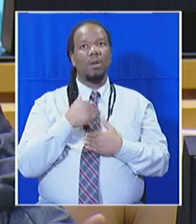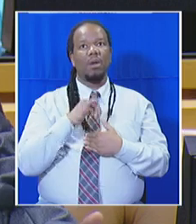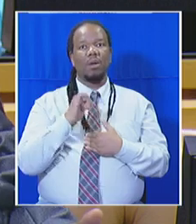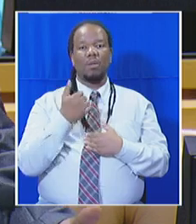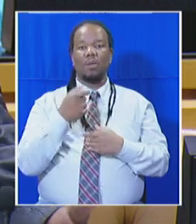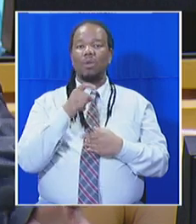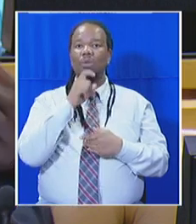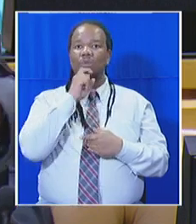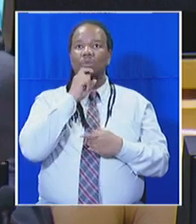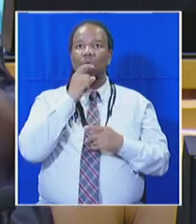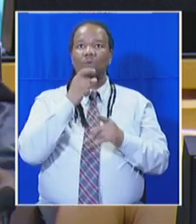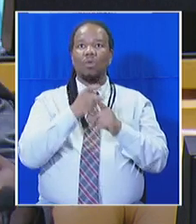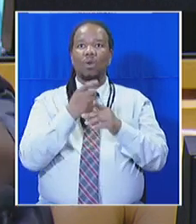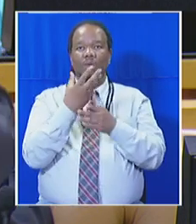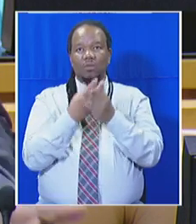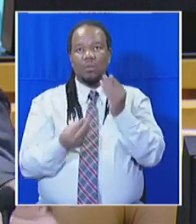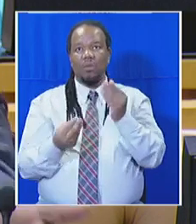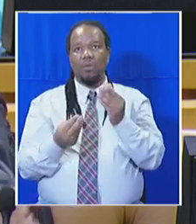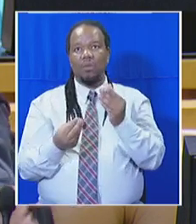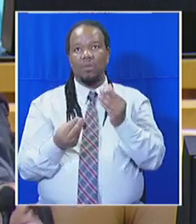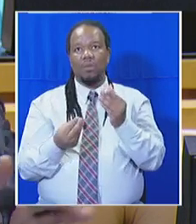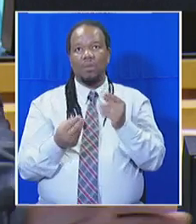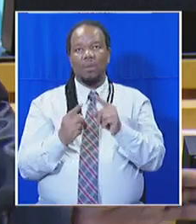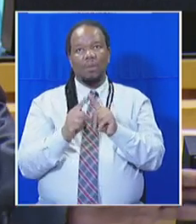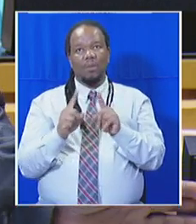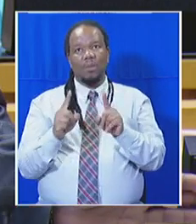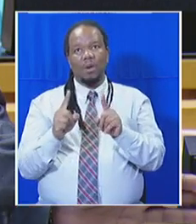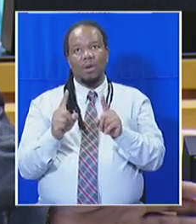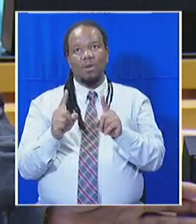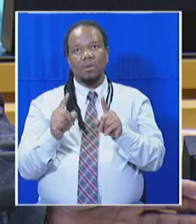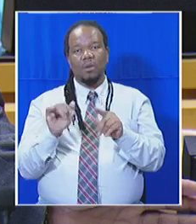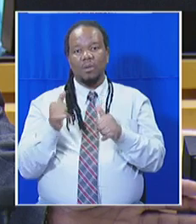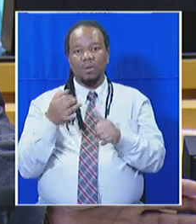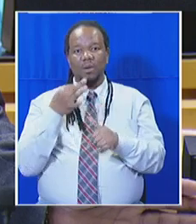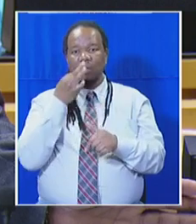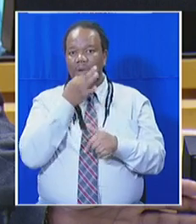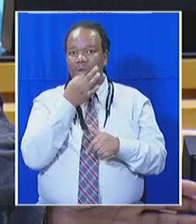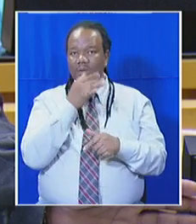word, but the main thrust of what I was talking about has not been dealt with.